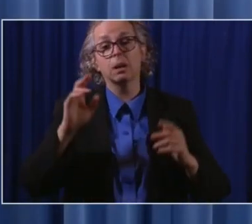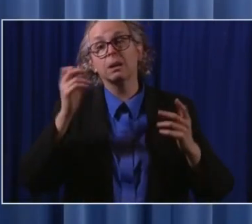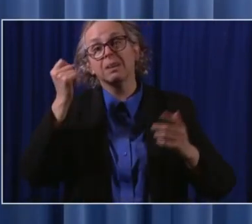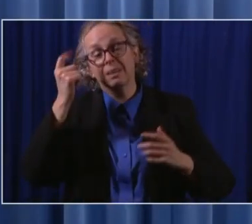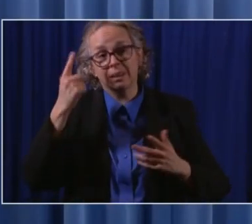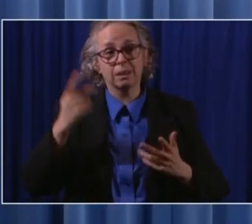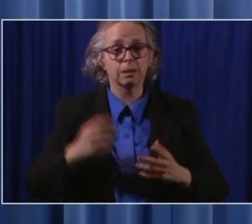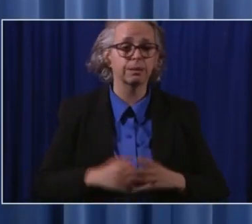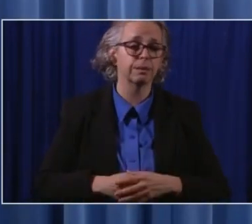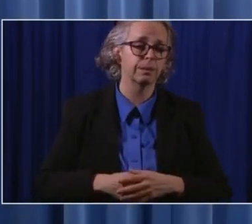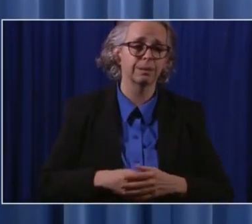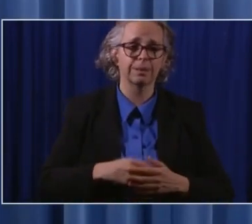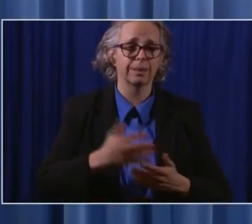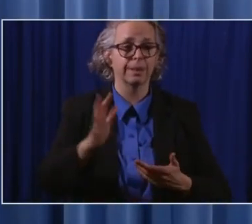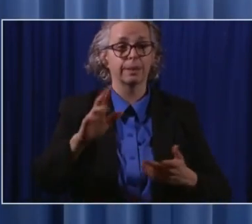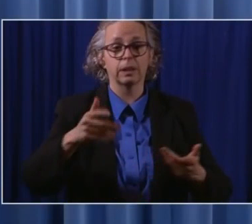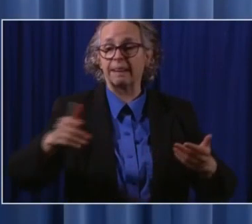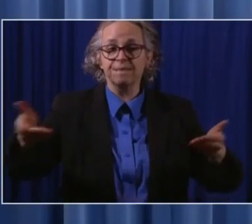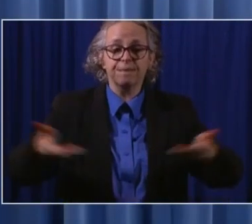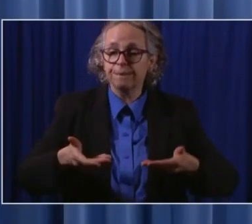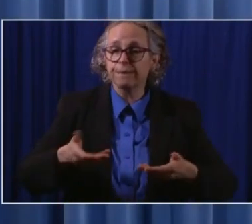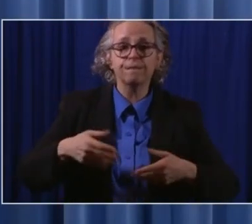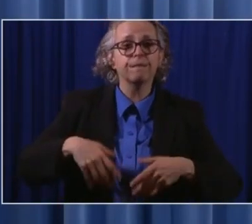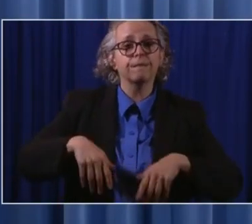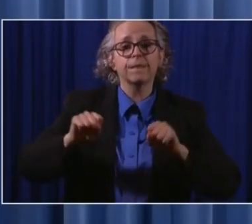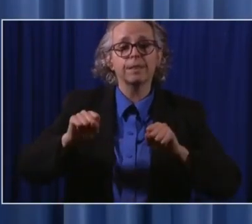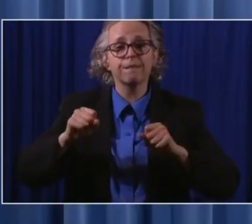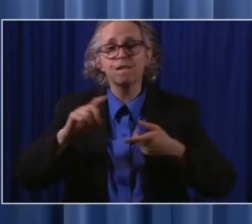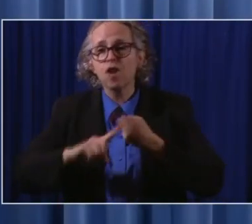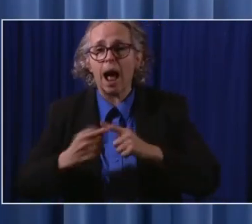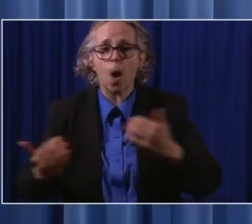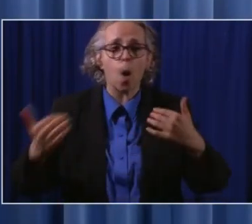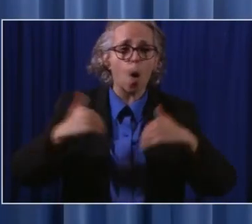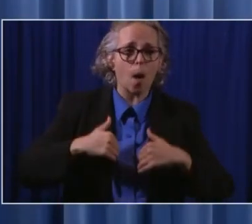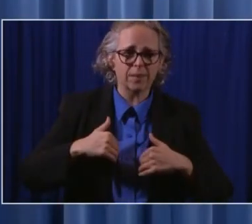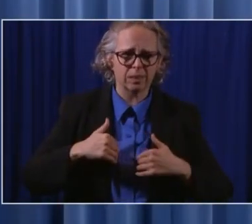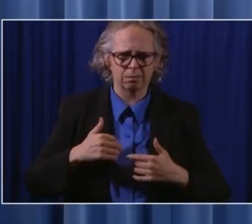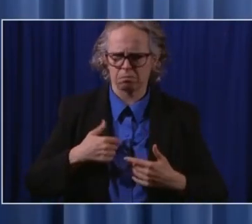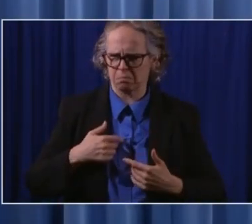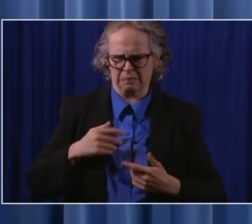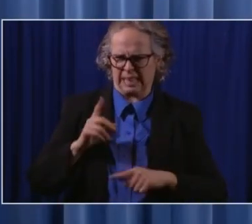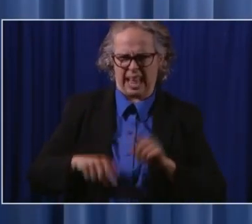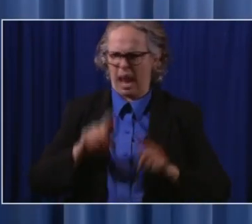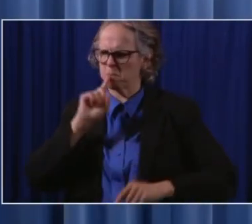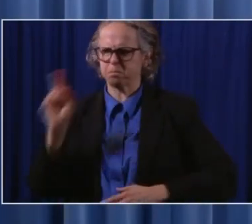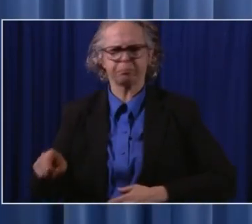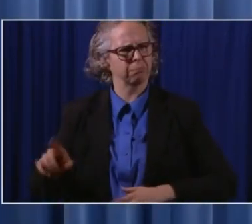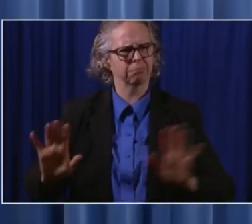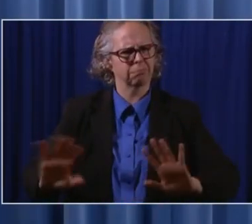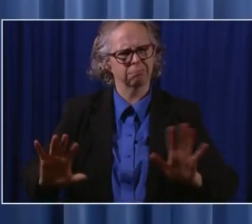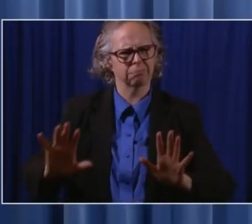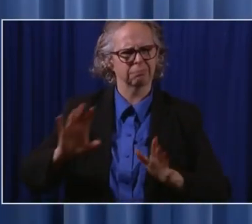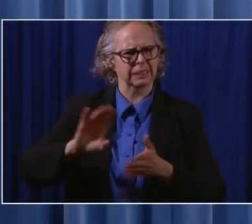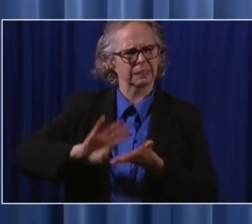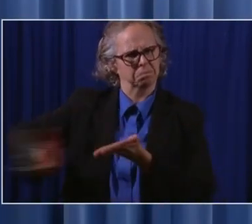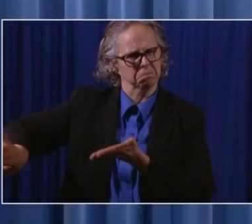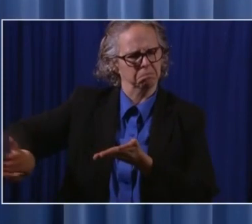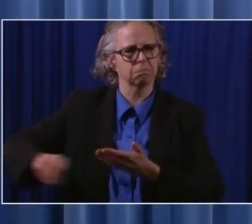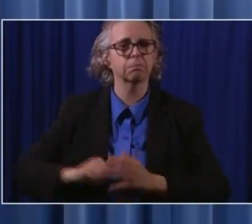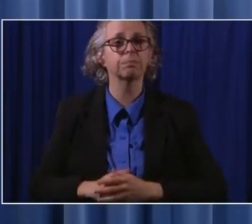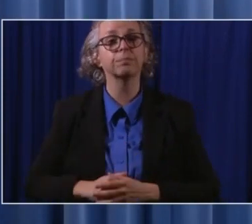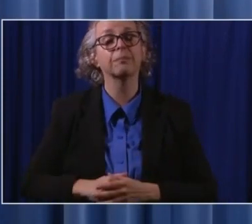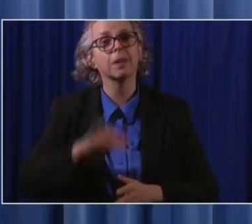have people in their home. We're not regulating that at all. But we wanted to put these in